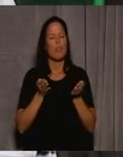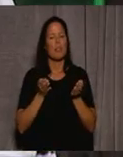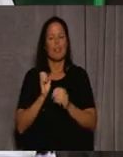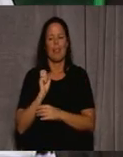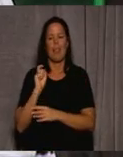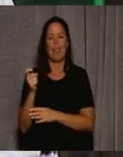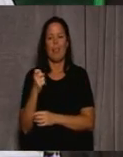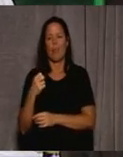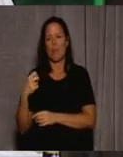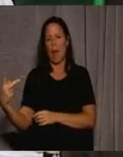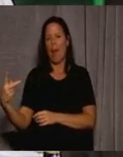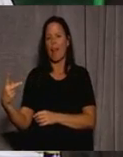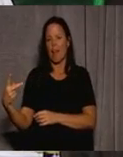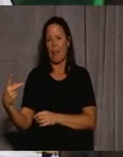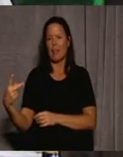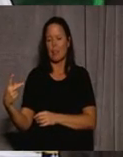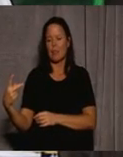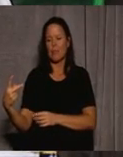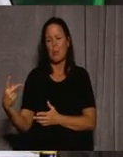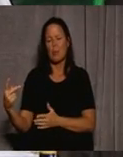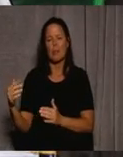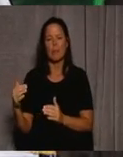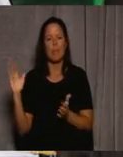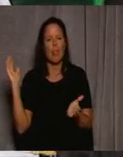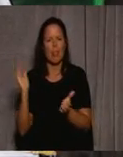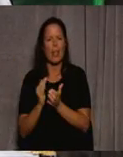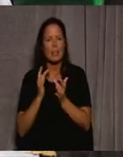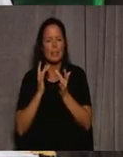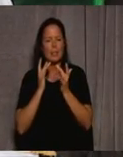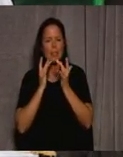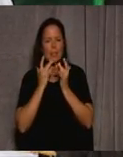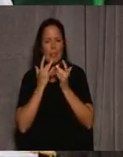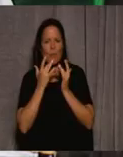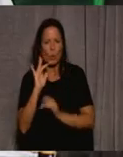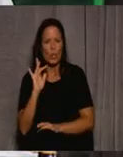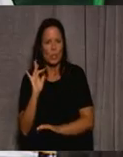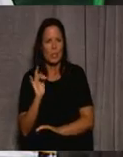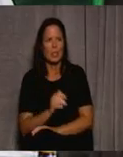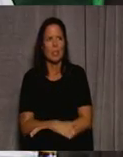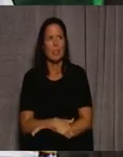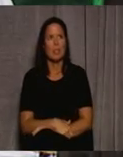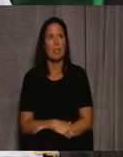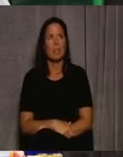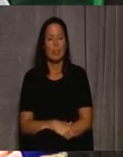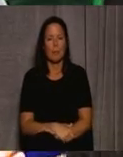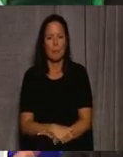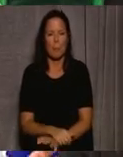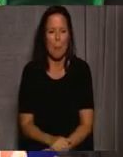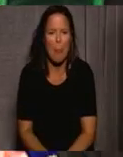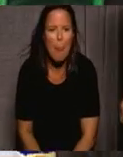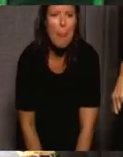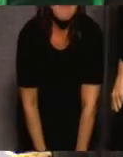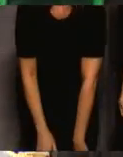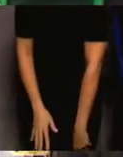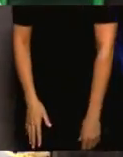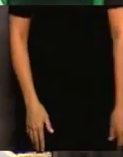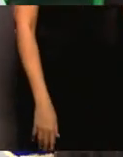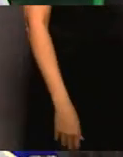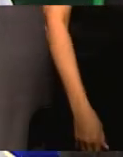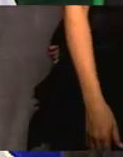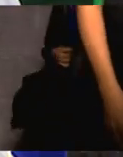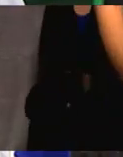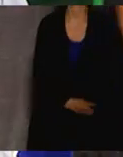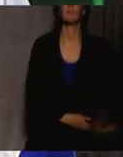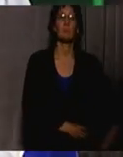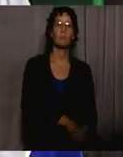back to those less fortunate than us. We're one of 37 universities